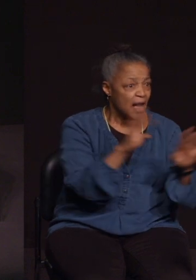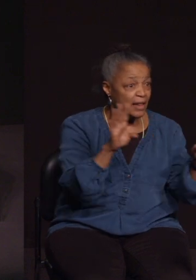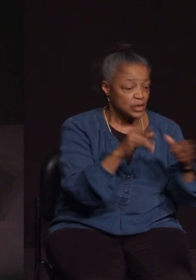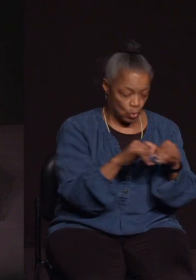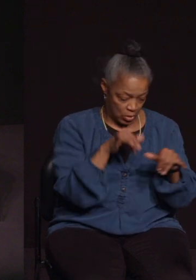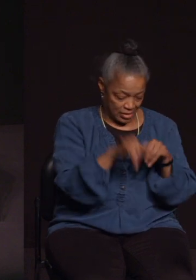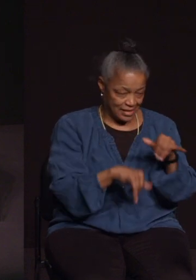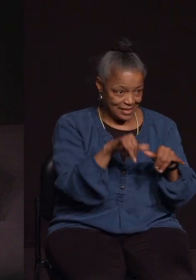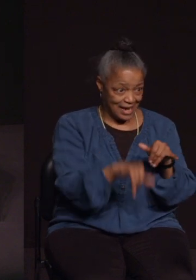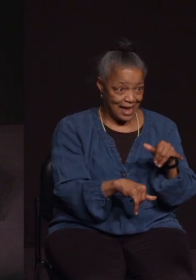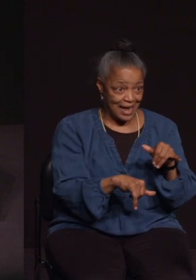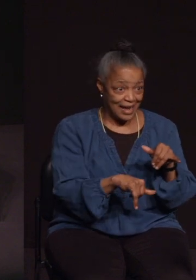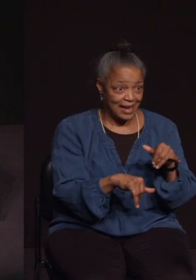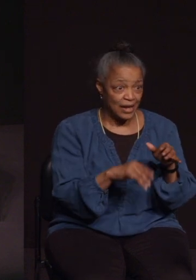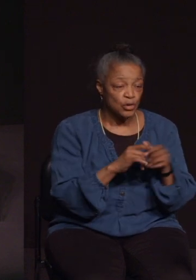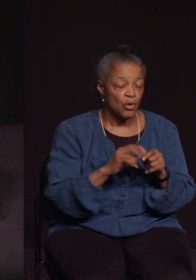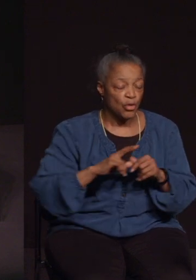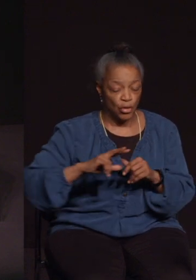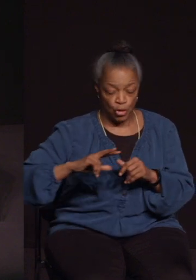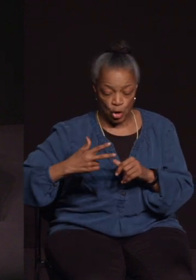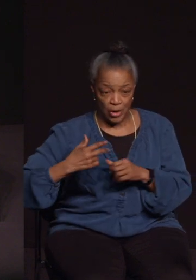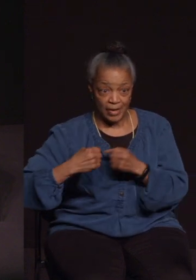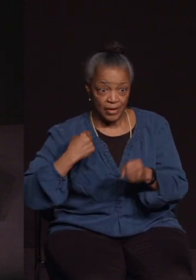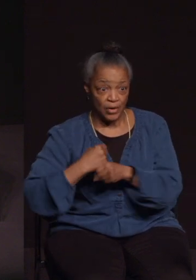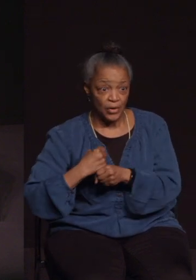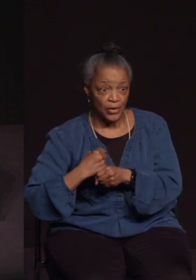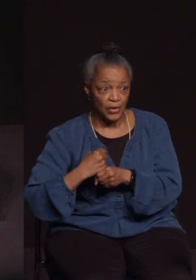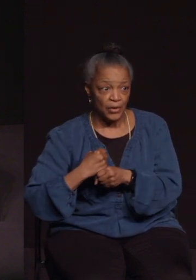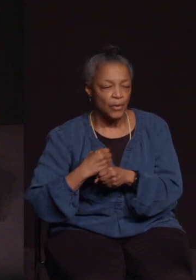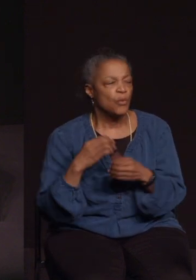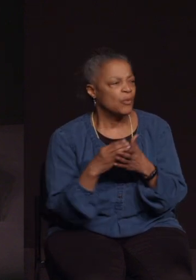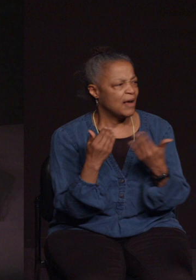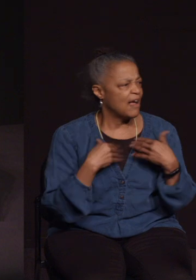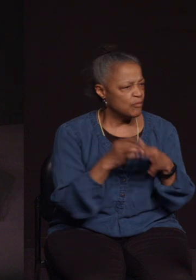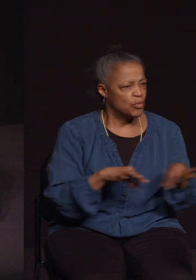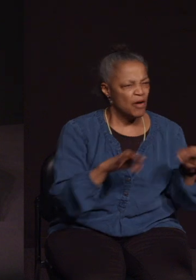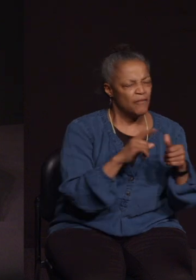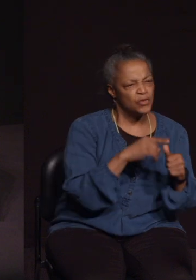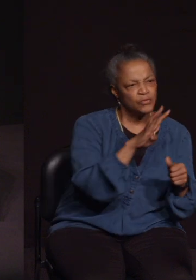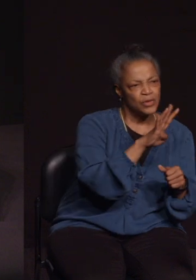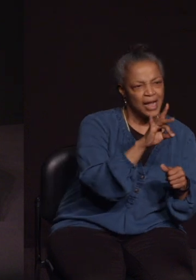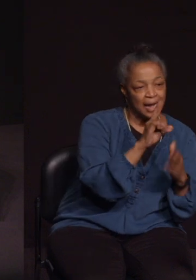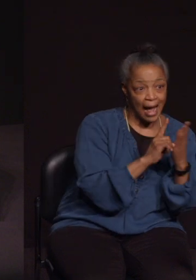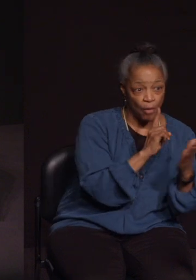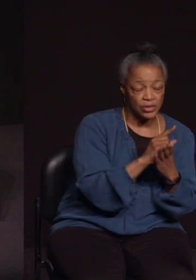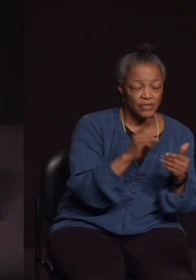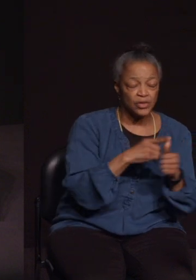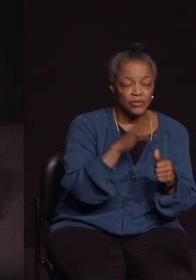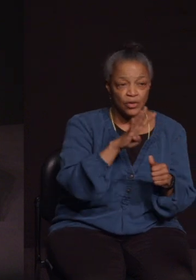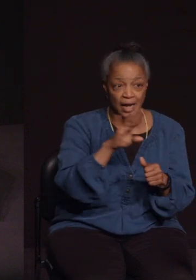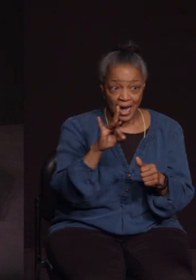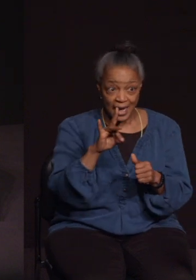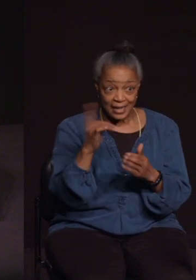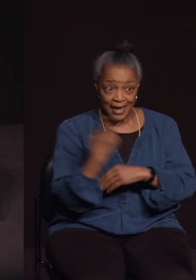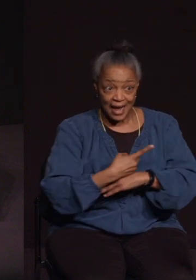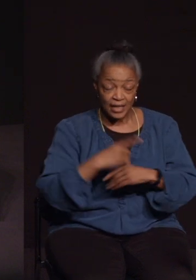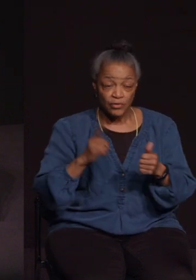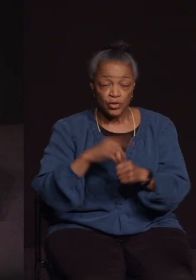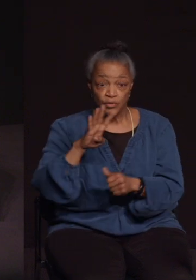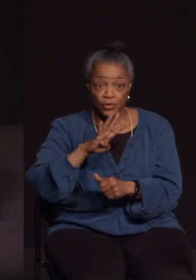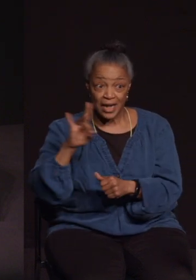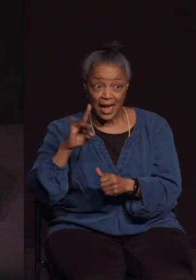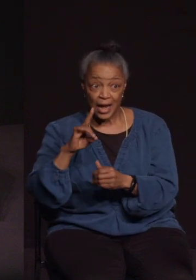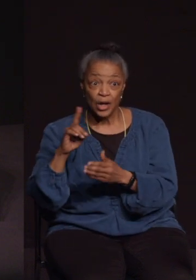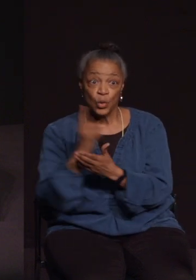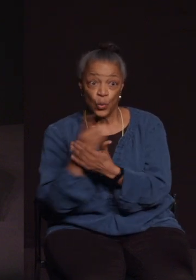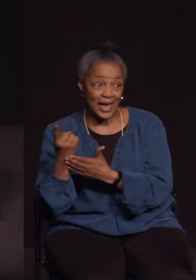is served. Even though we have those key points, first 48 hours, first 48 days, first 48 weeks, that doesn't mean